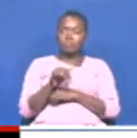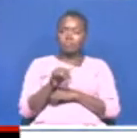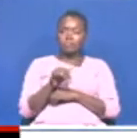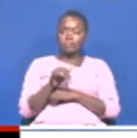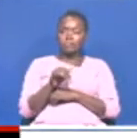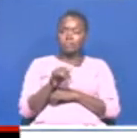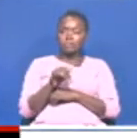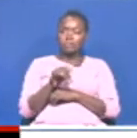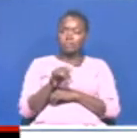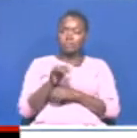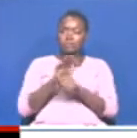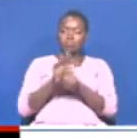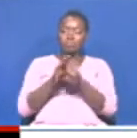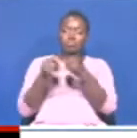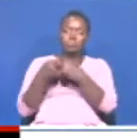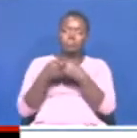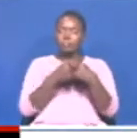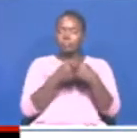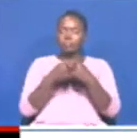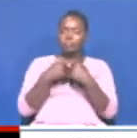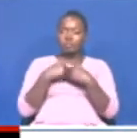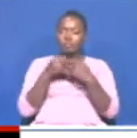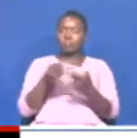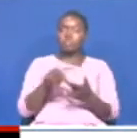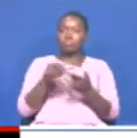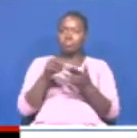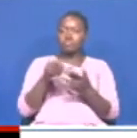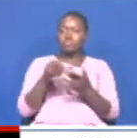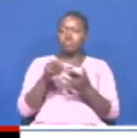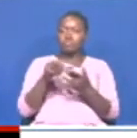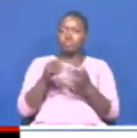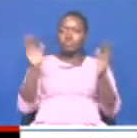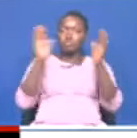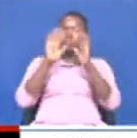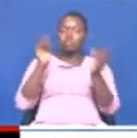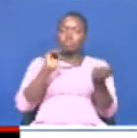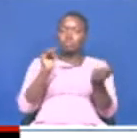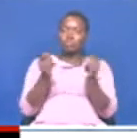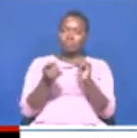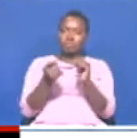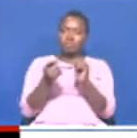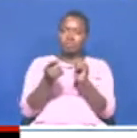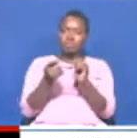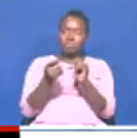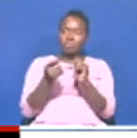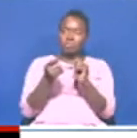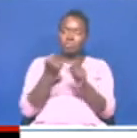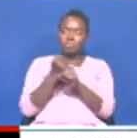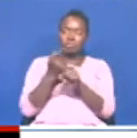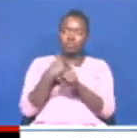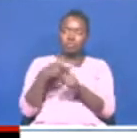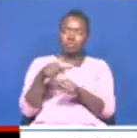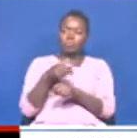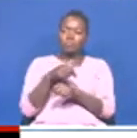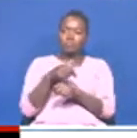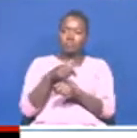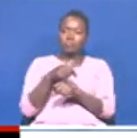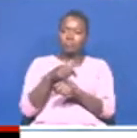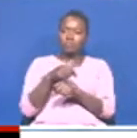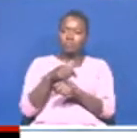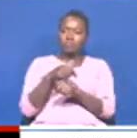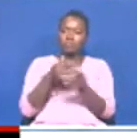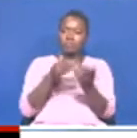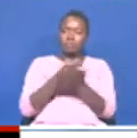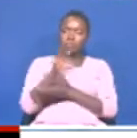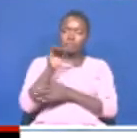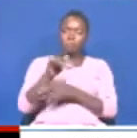a lot of challenges, especially when you talk about climate change. And our work is basically to ensure that the